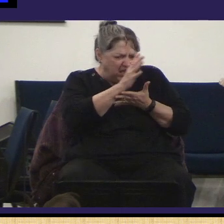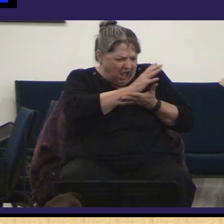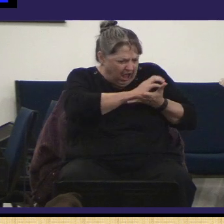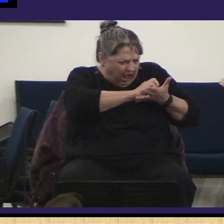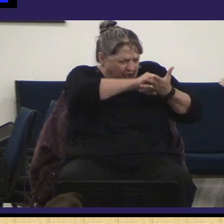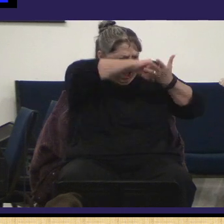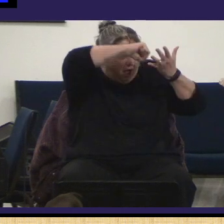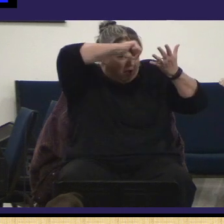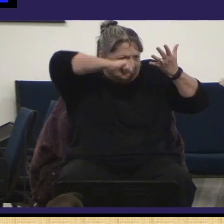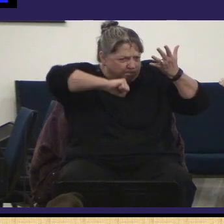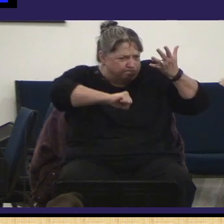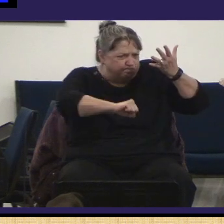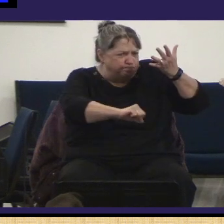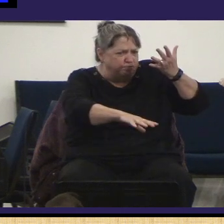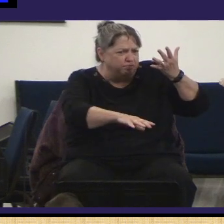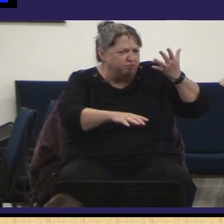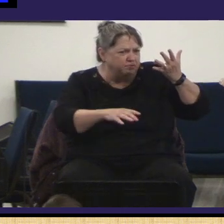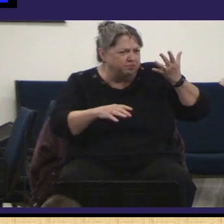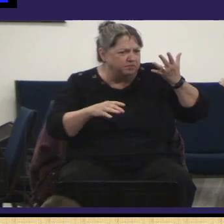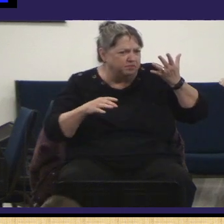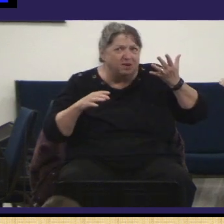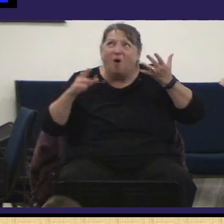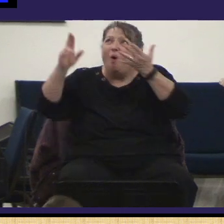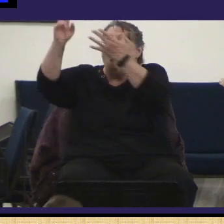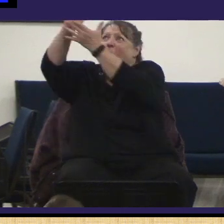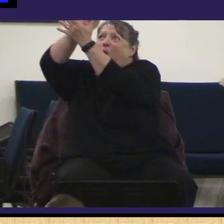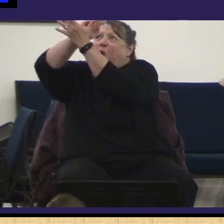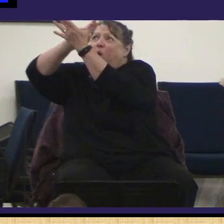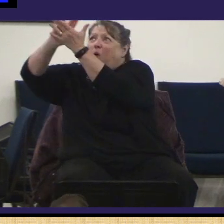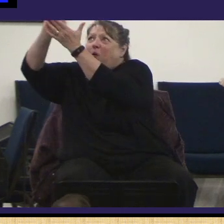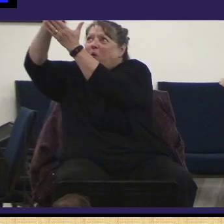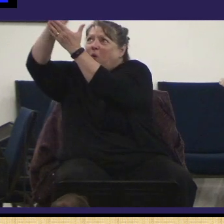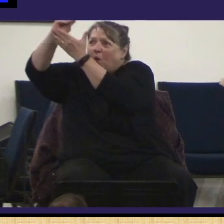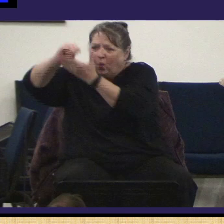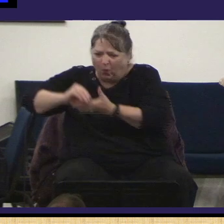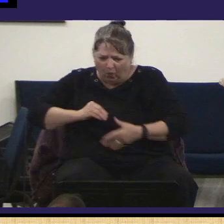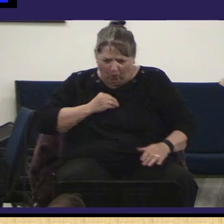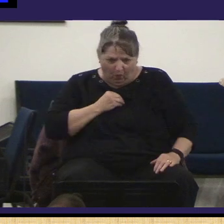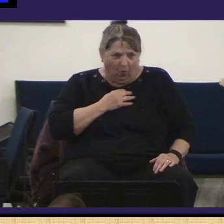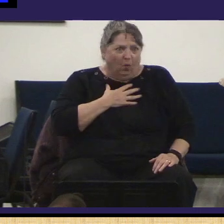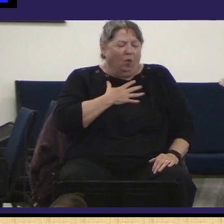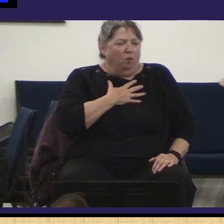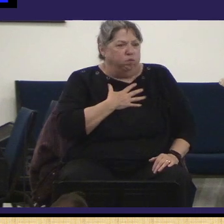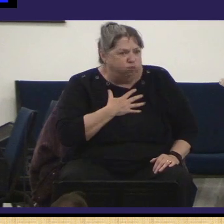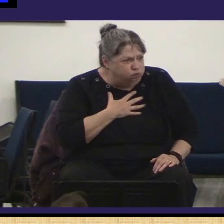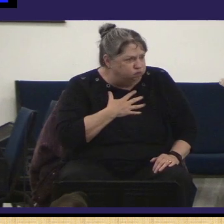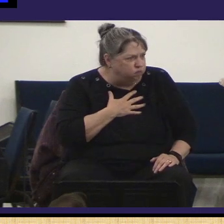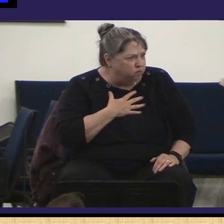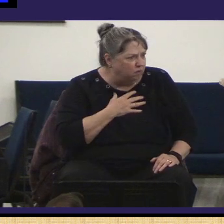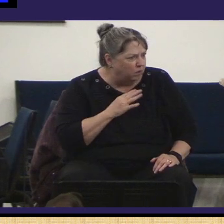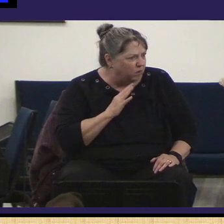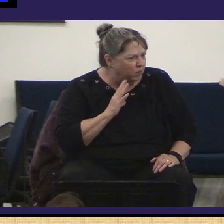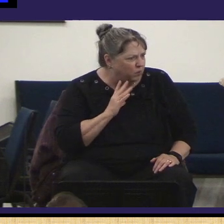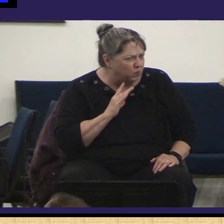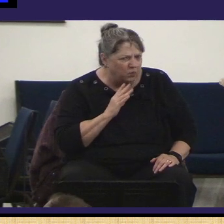So, I mean, let's be for real, right? Though we can rejoice in having